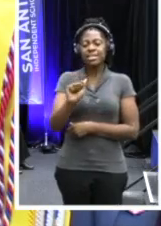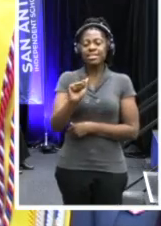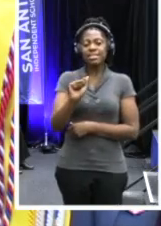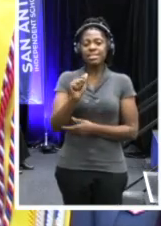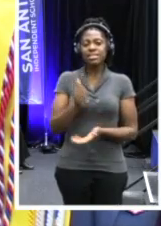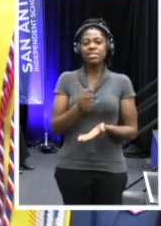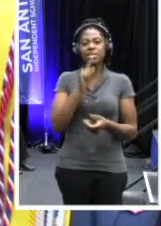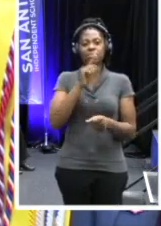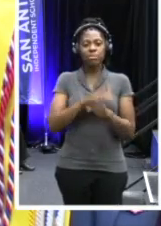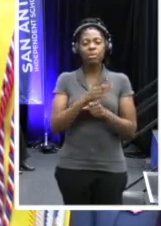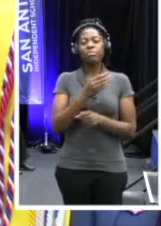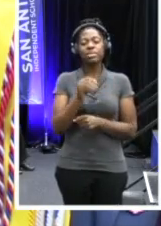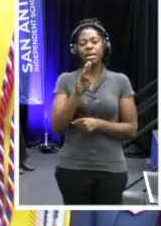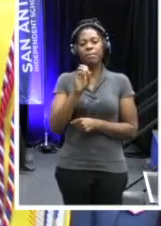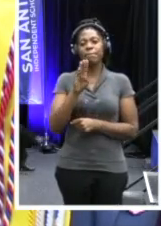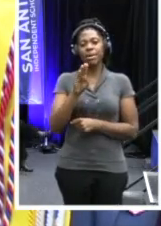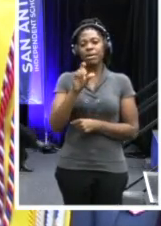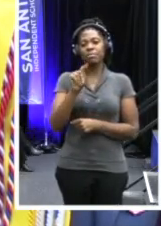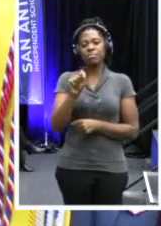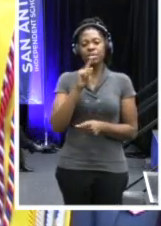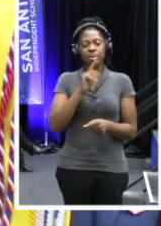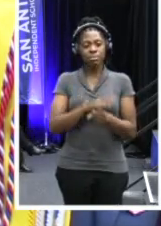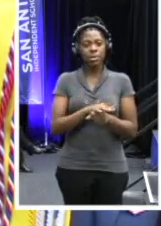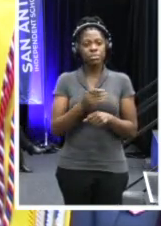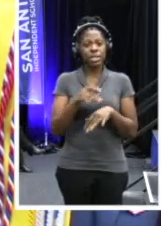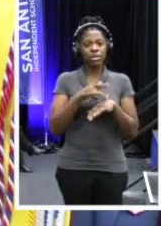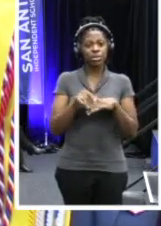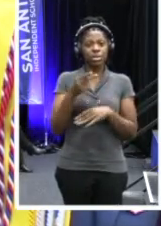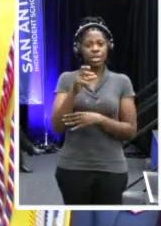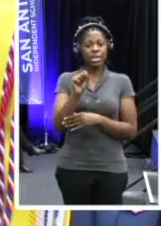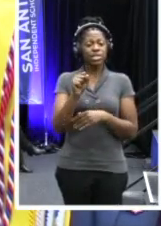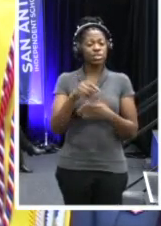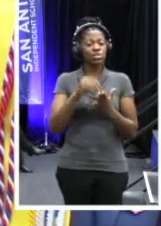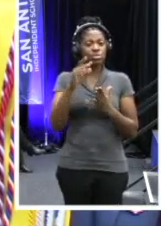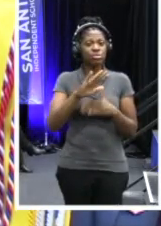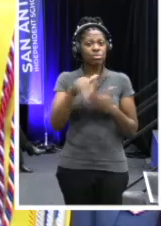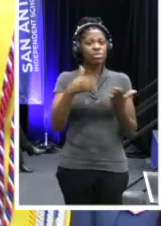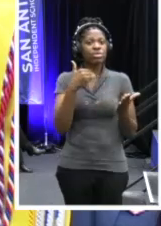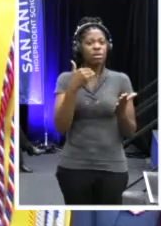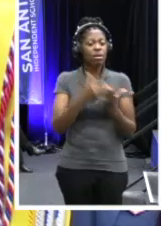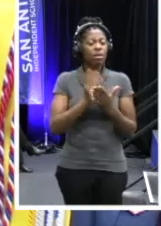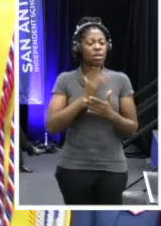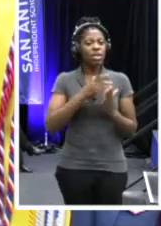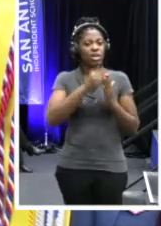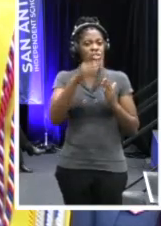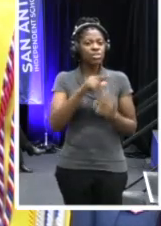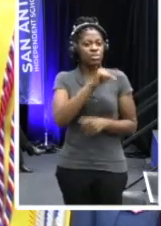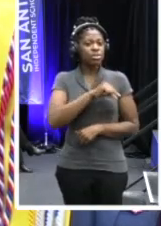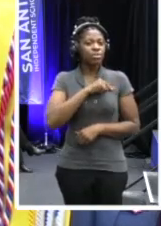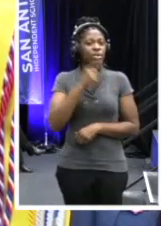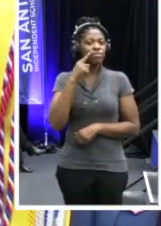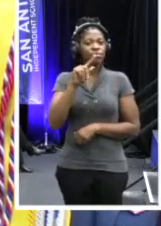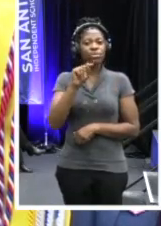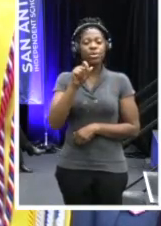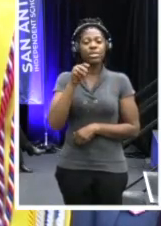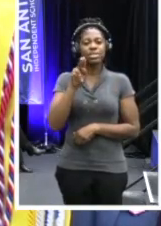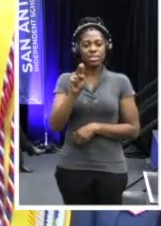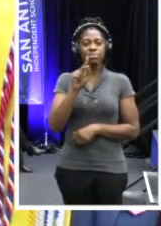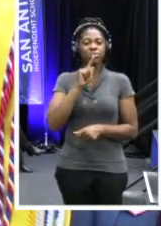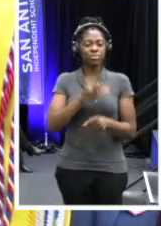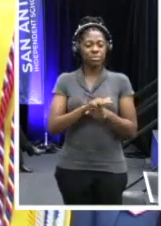Promise. And early college high school students this year, all Travis scholars are eligible for the Tammoosa Jaguar